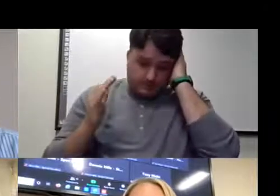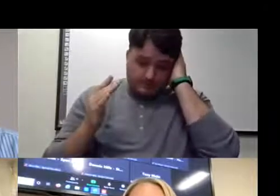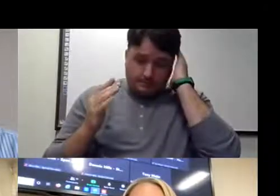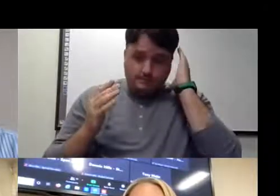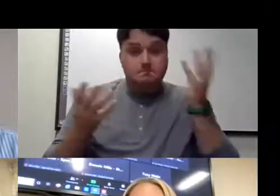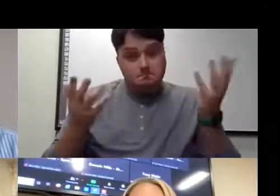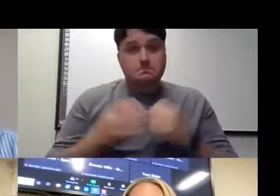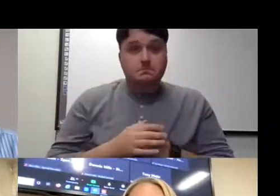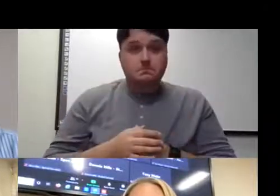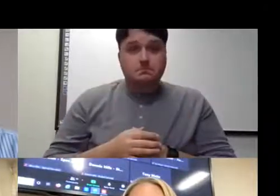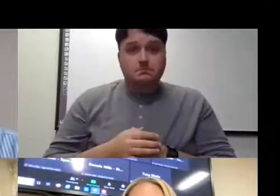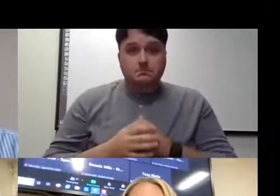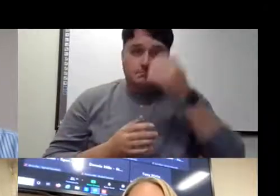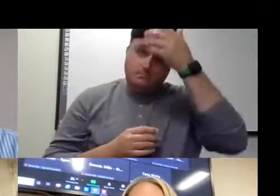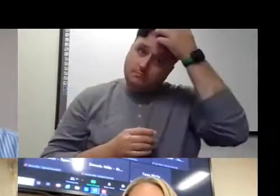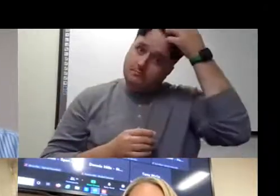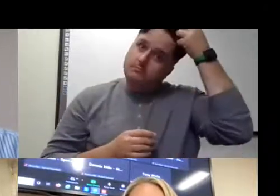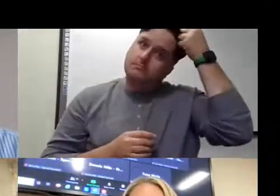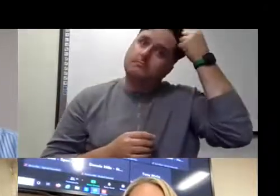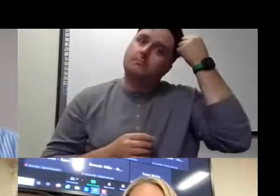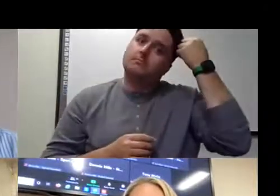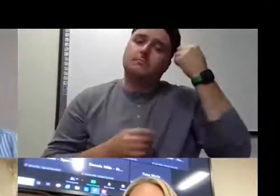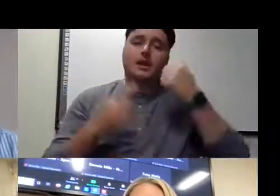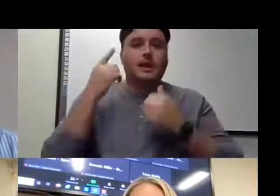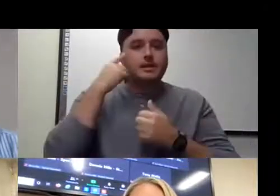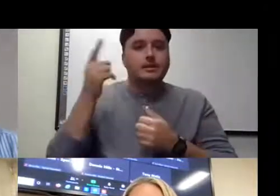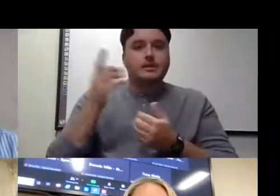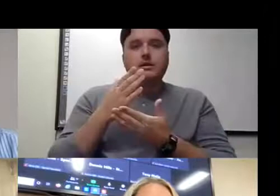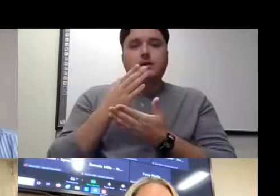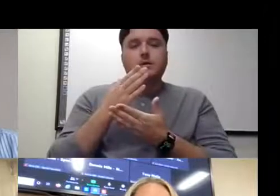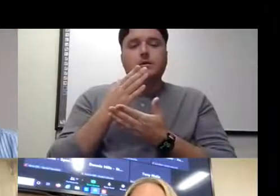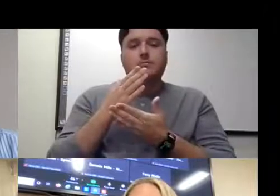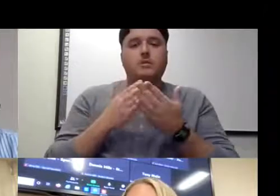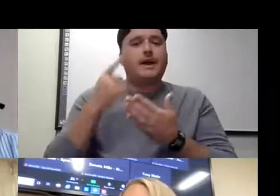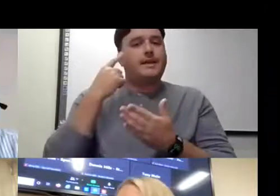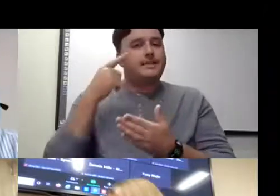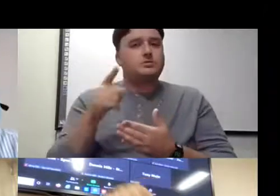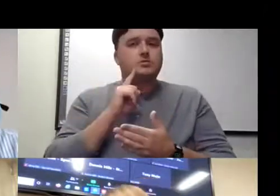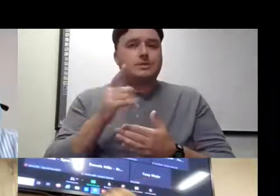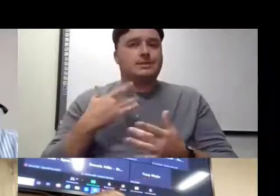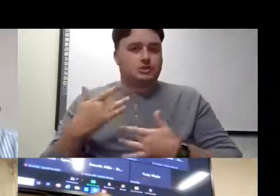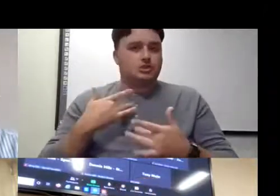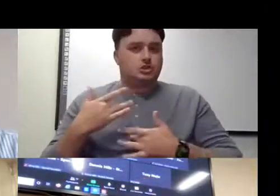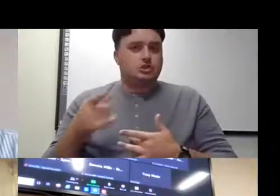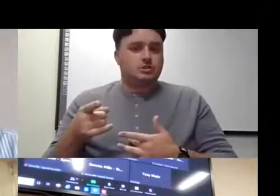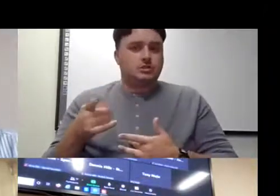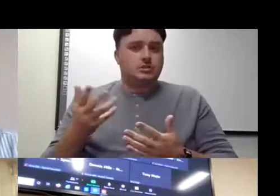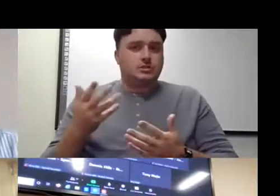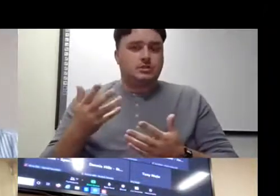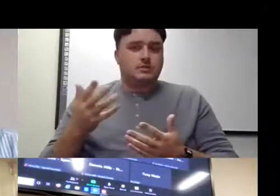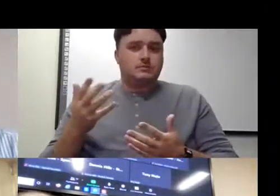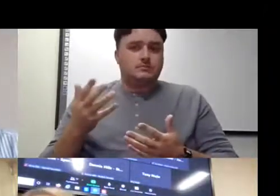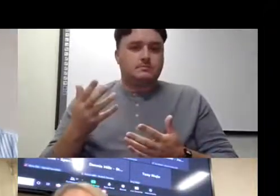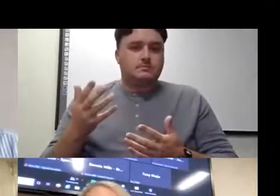Yeah, I think it, part of the, I think it's a real concern that